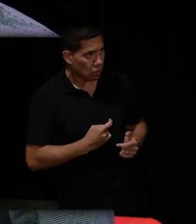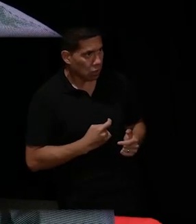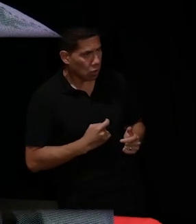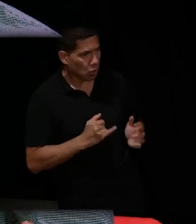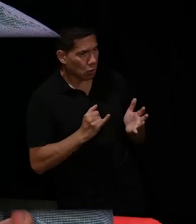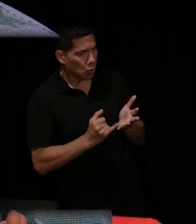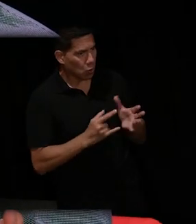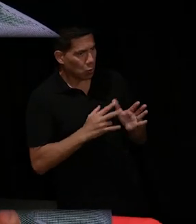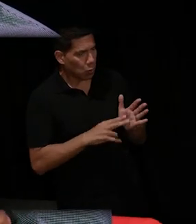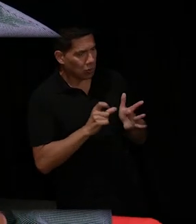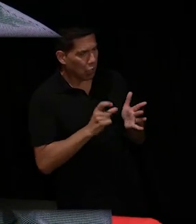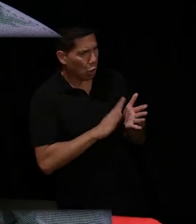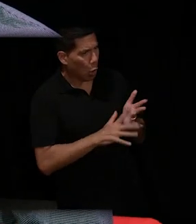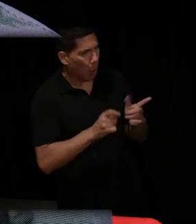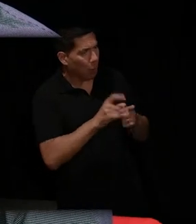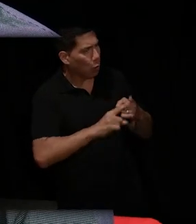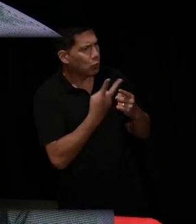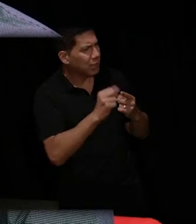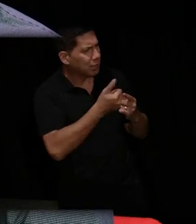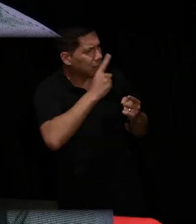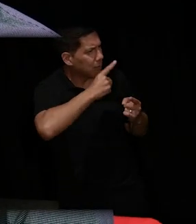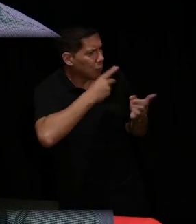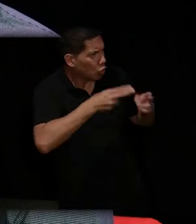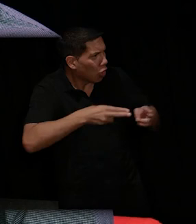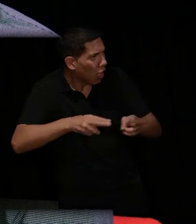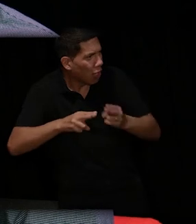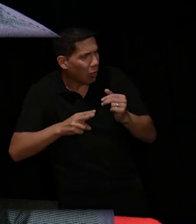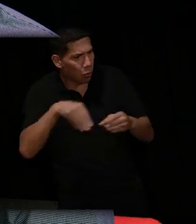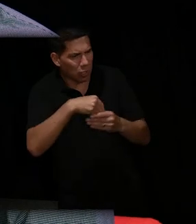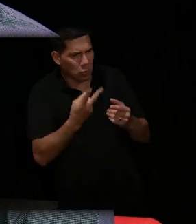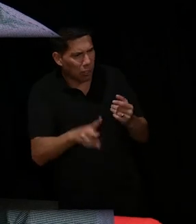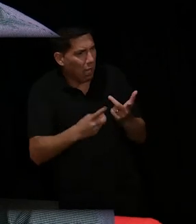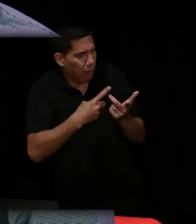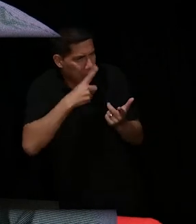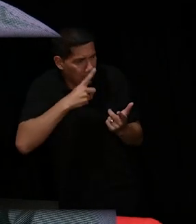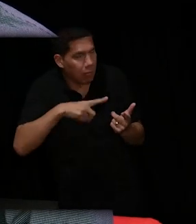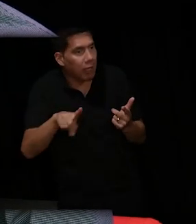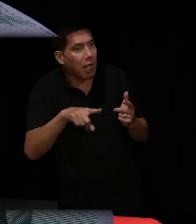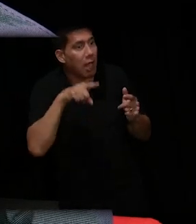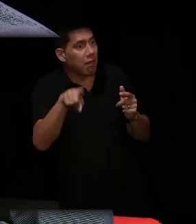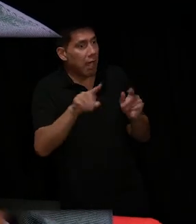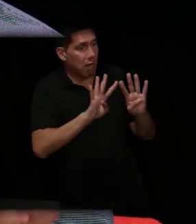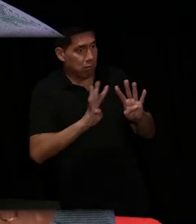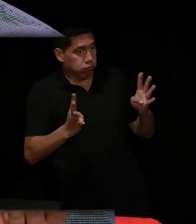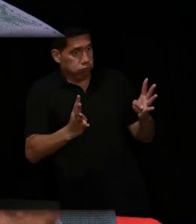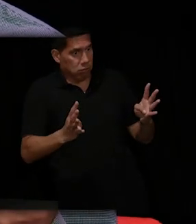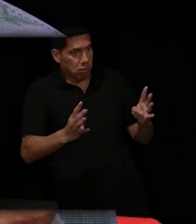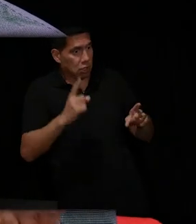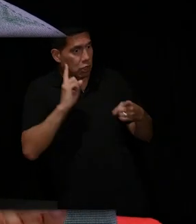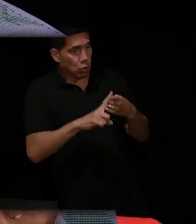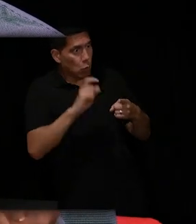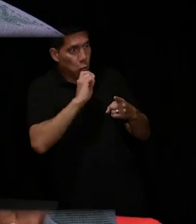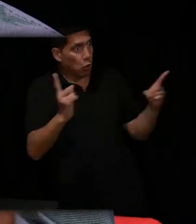people were killed, including 20, you know, first graders, that Congress still wouldn't act, even when, because